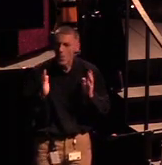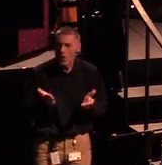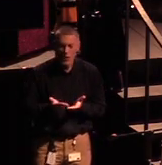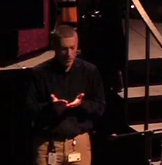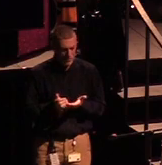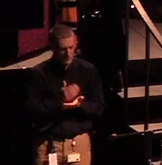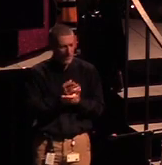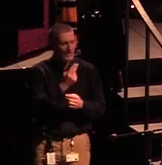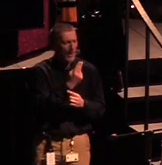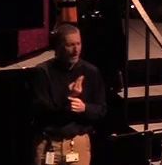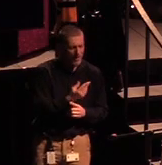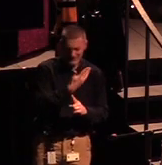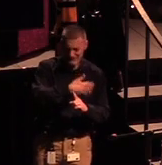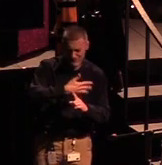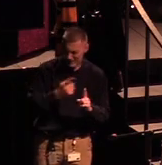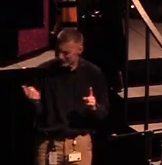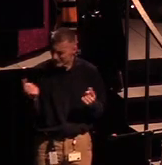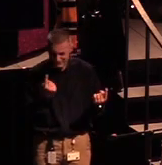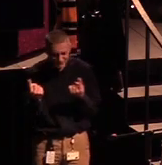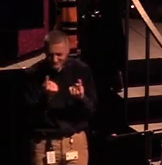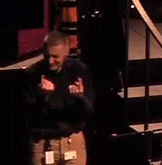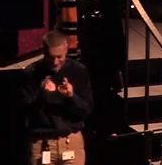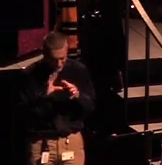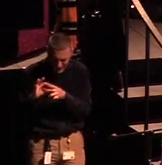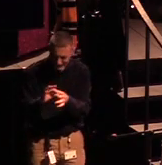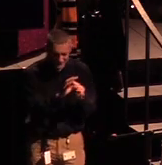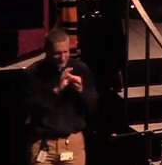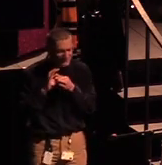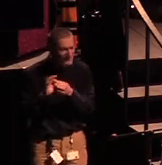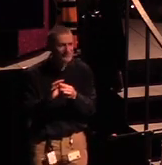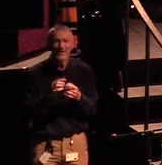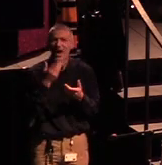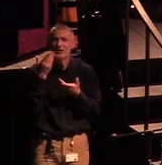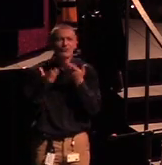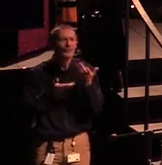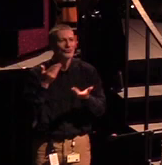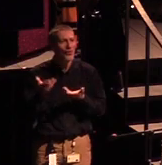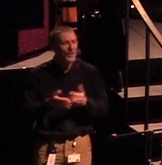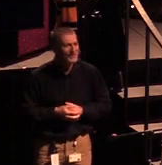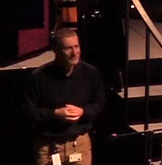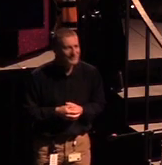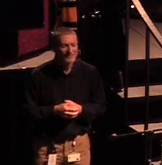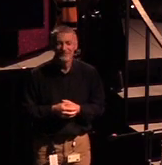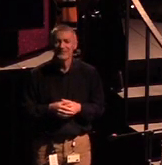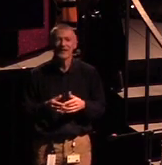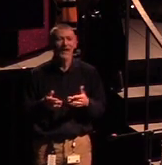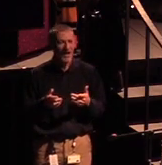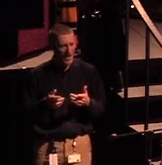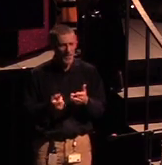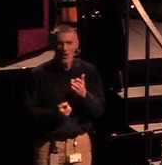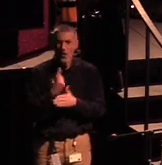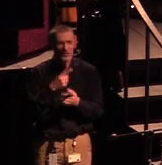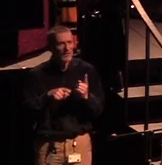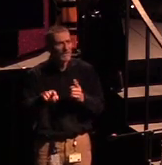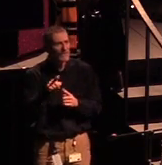from different backgrounds come together and tell their stories so I think the most exciting thing today is that opportunity for